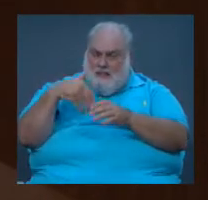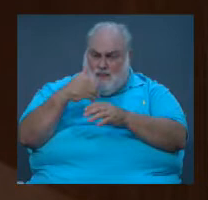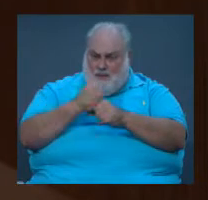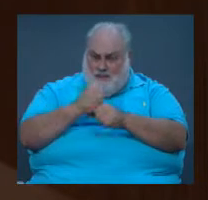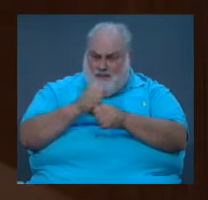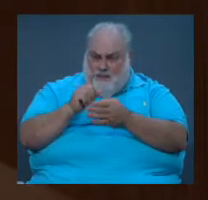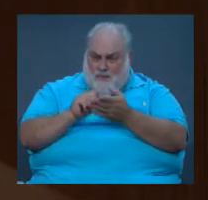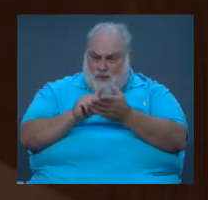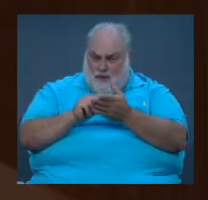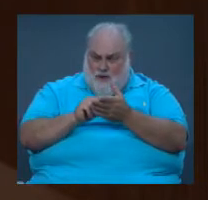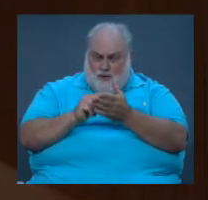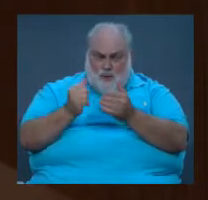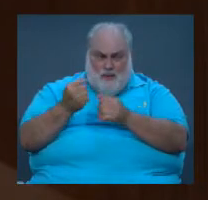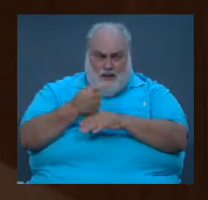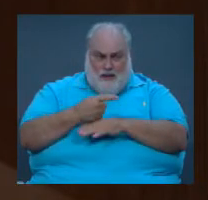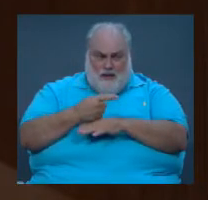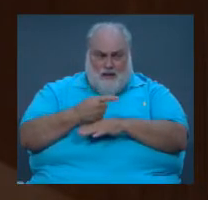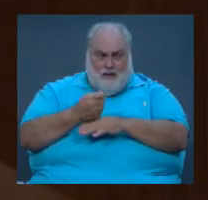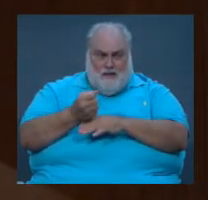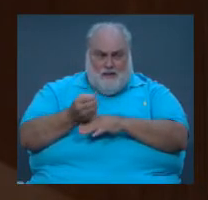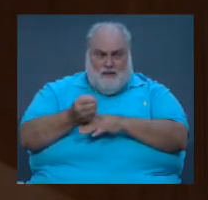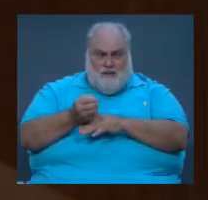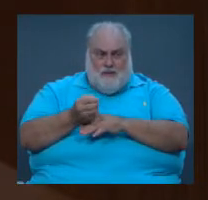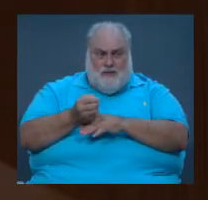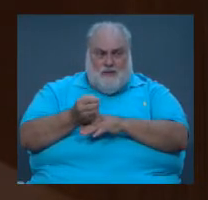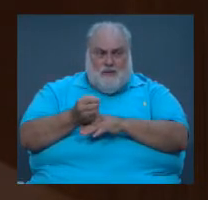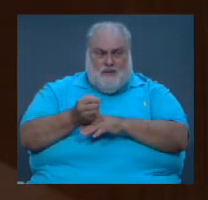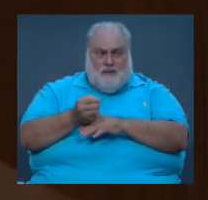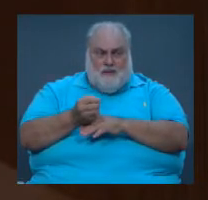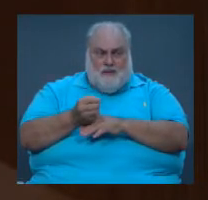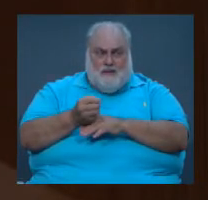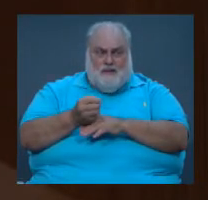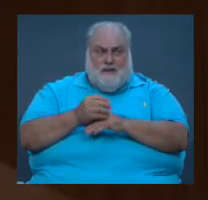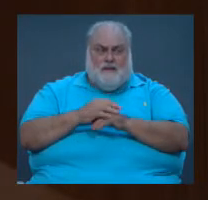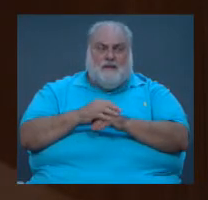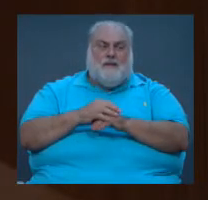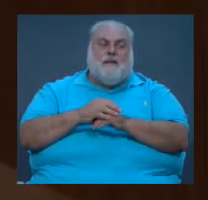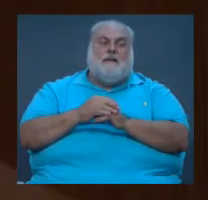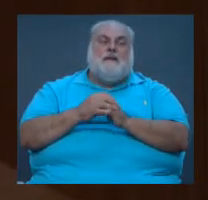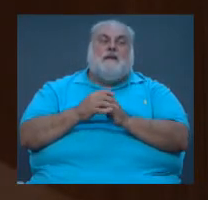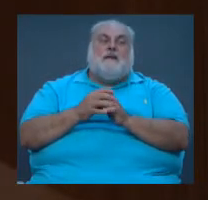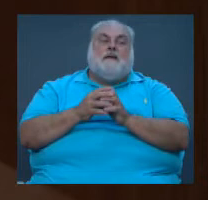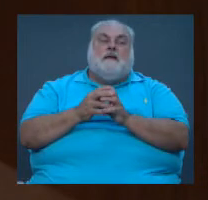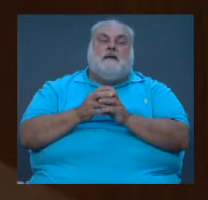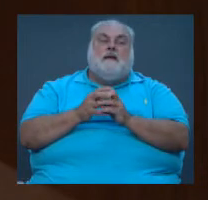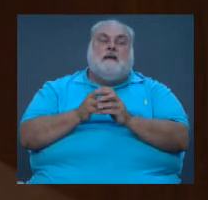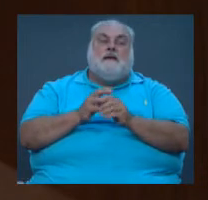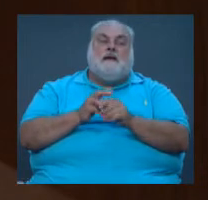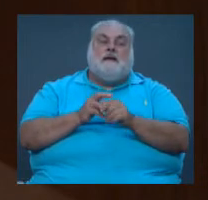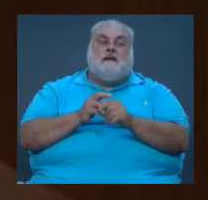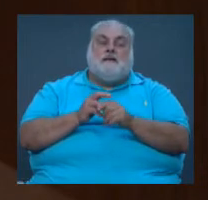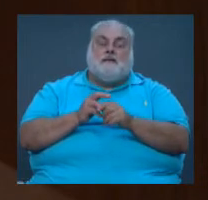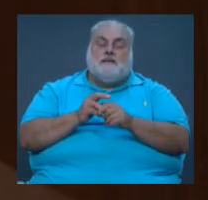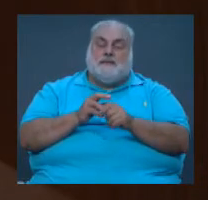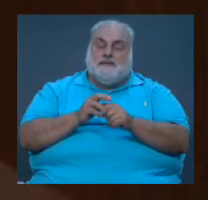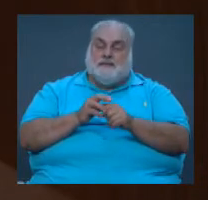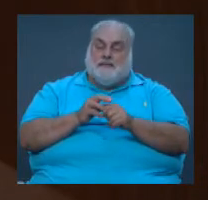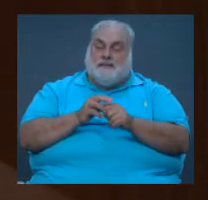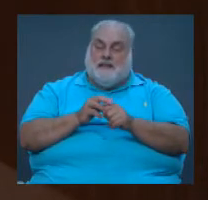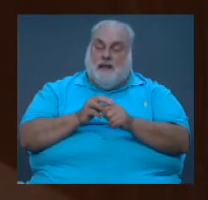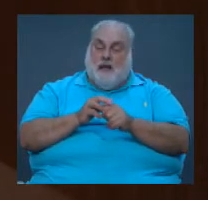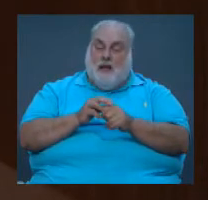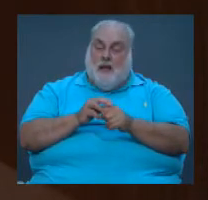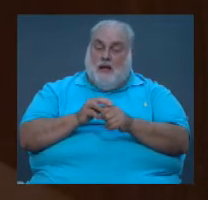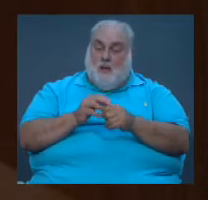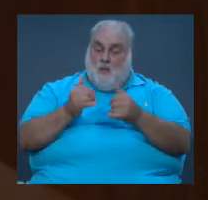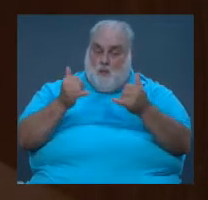printer done yet today. On this, or maybe Mr. Moore can tell us, what is the difference in what we're doing